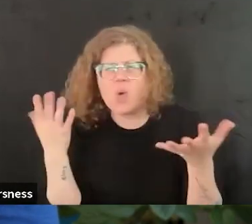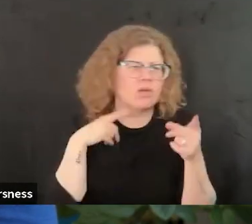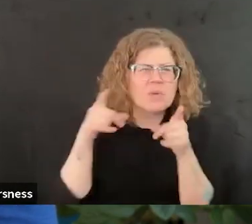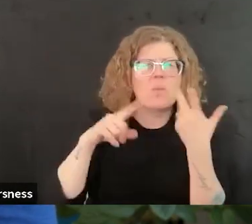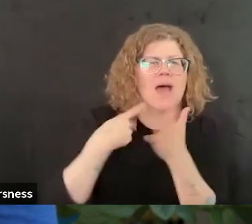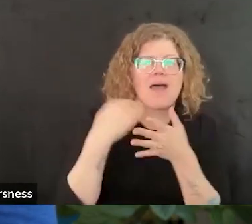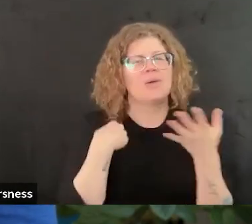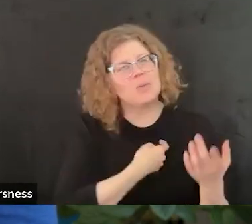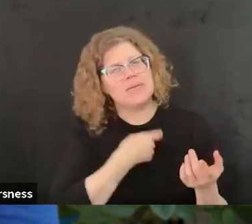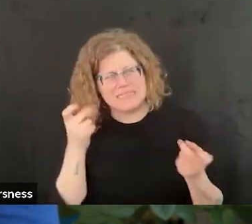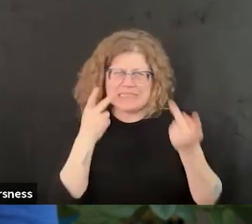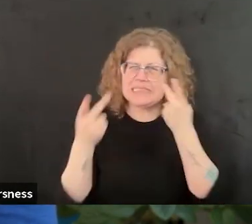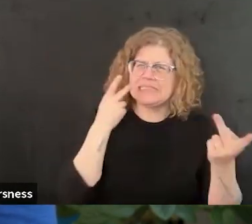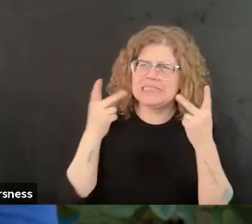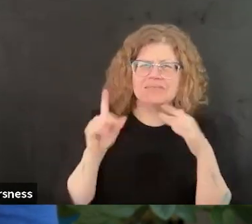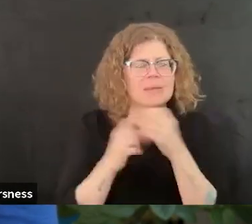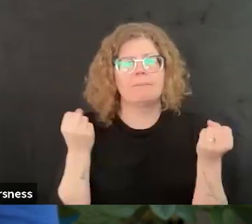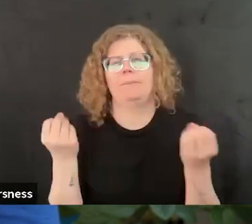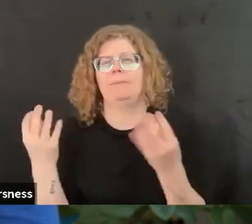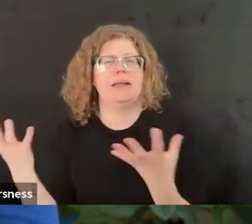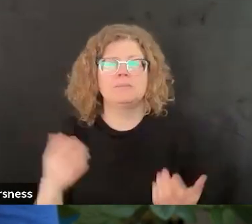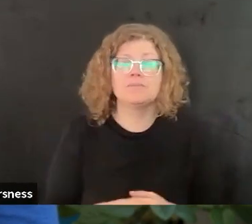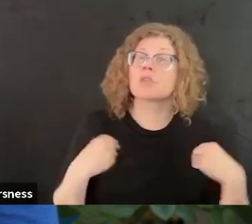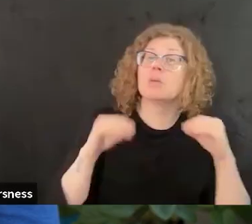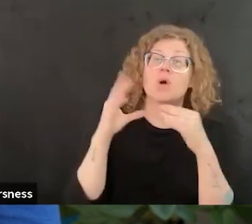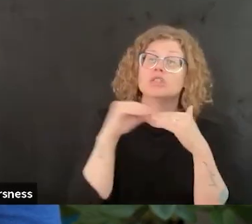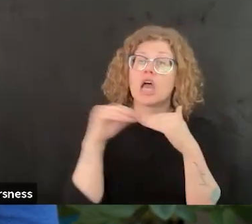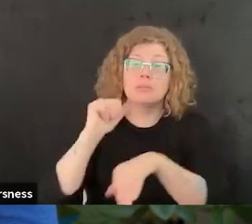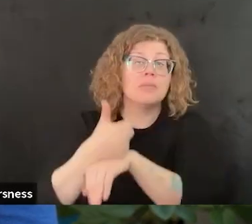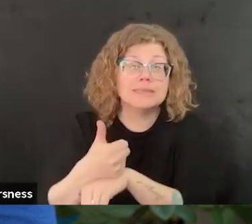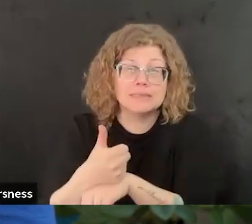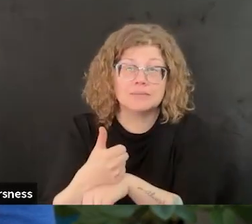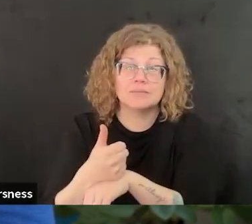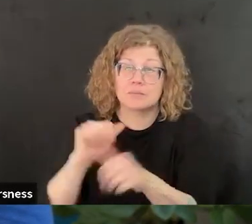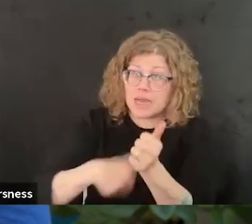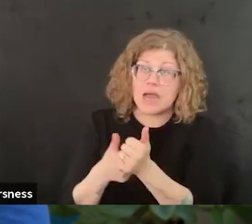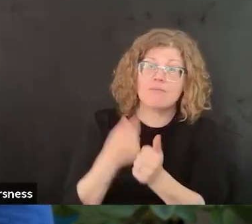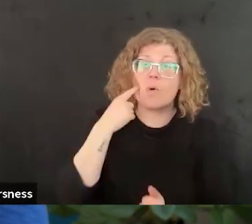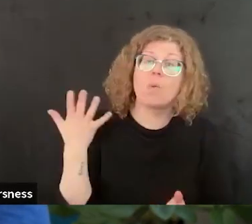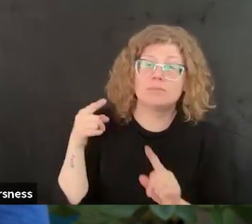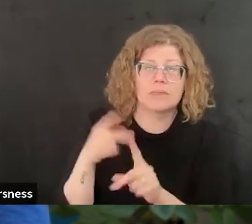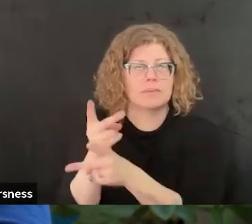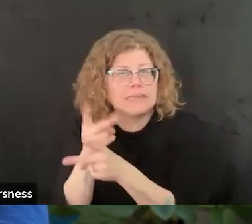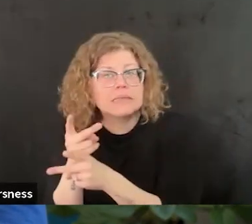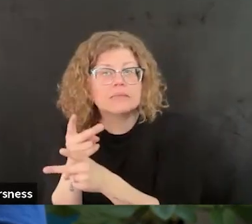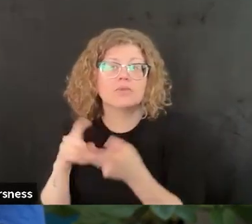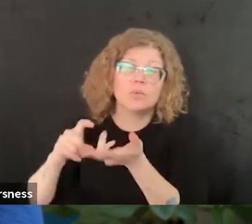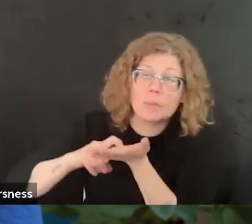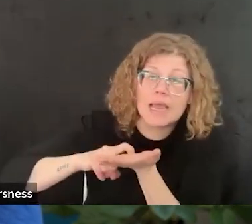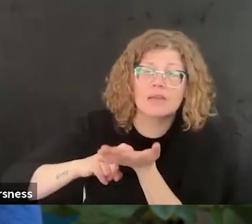preventative treatments, because what we've seen over and over again is the more money you invest up front in